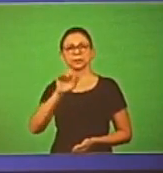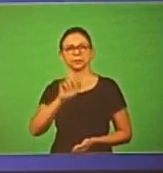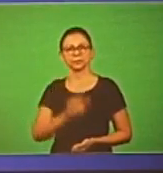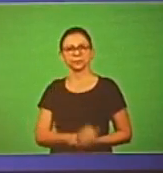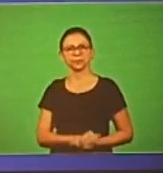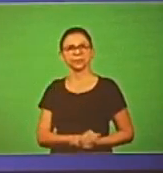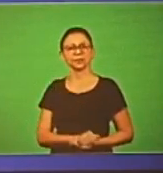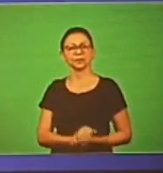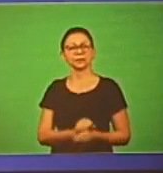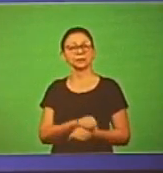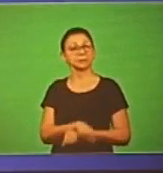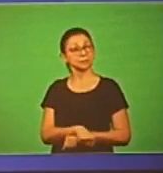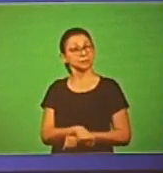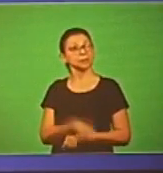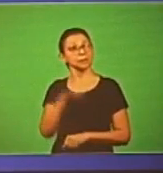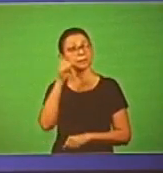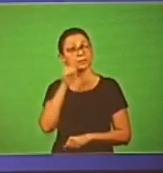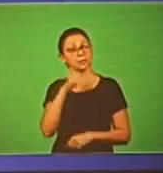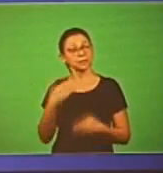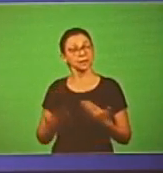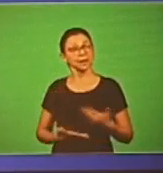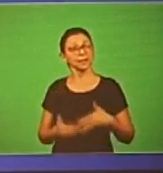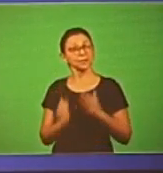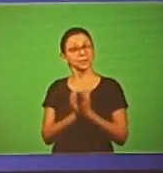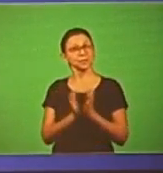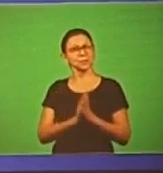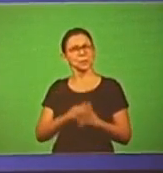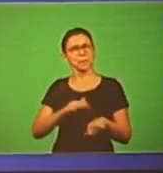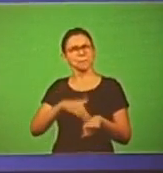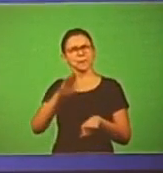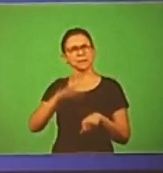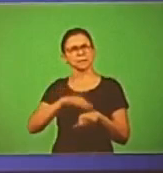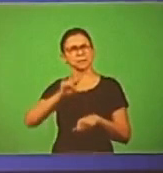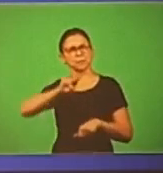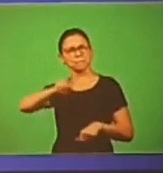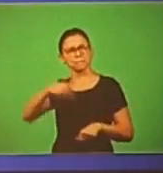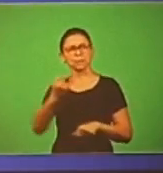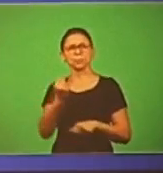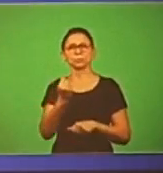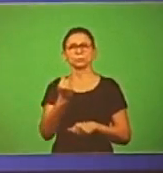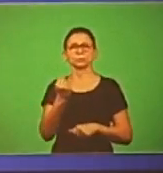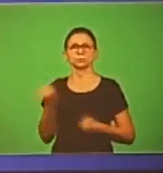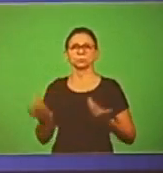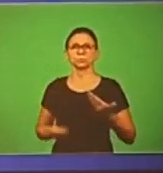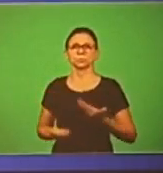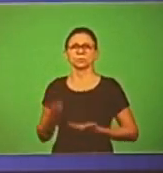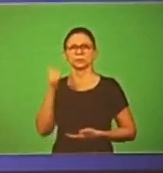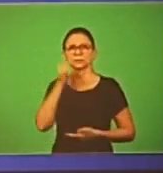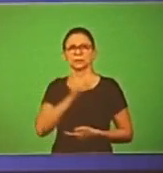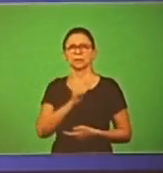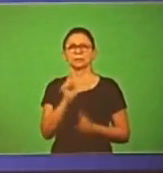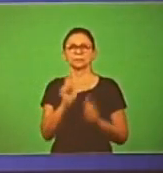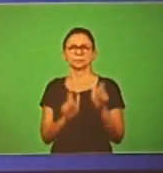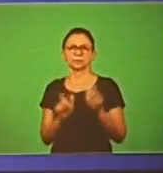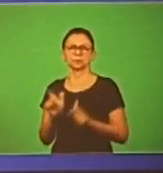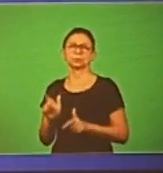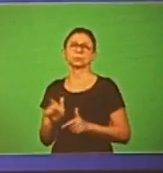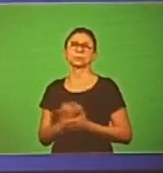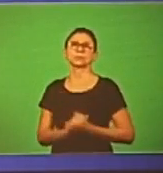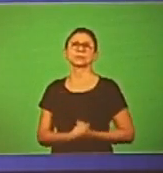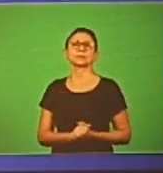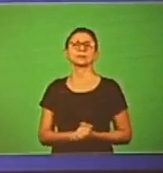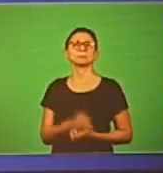Santo, there was a seminar all in Brazil. There was a seminar with more than 1,000 participants. There was a